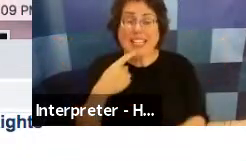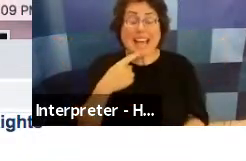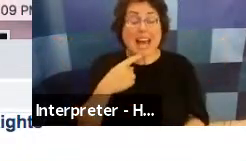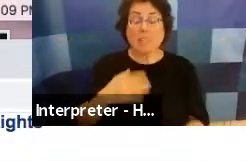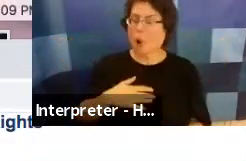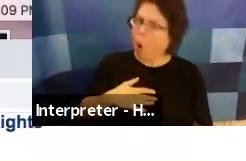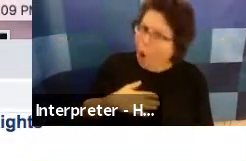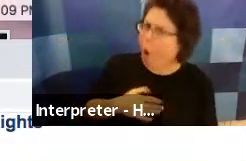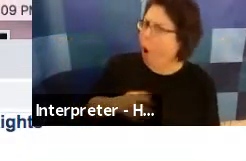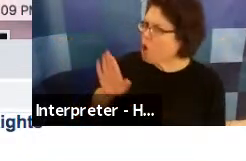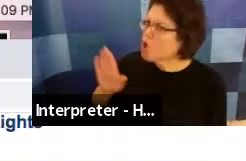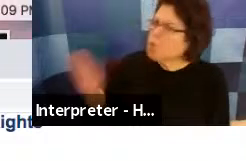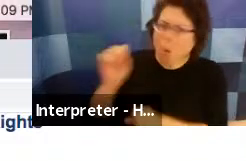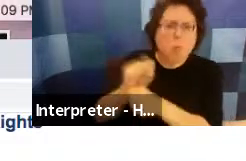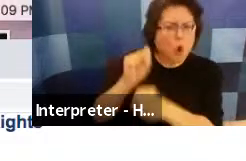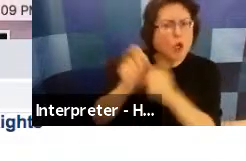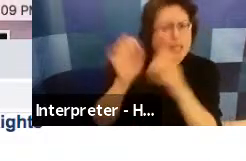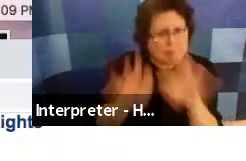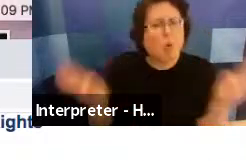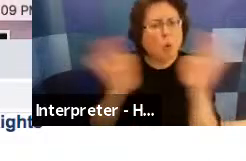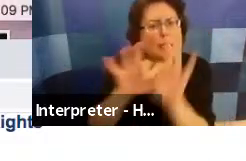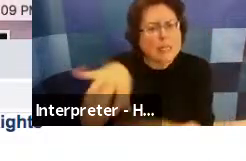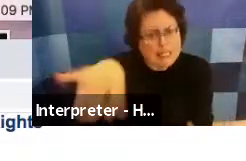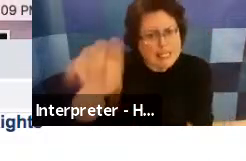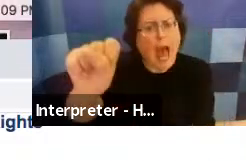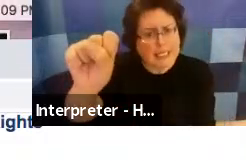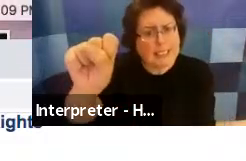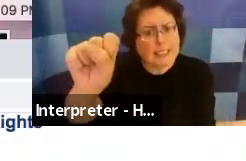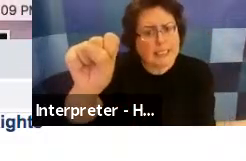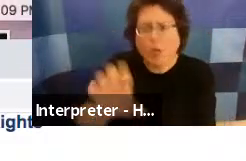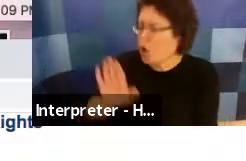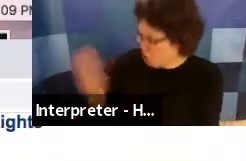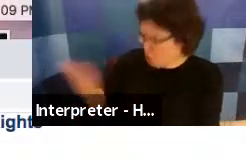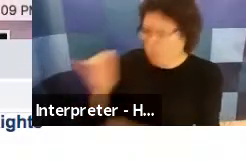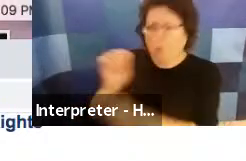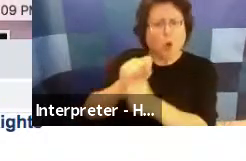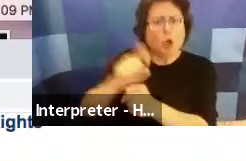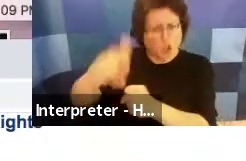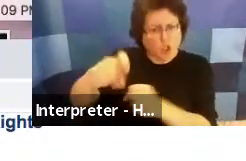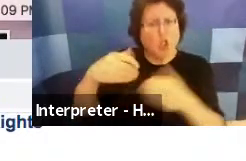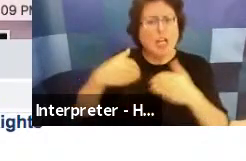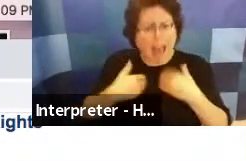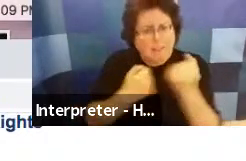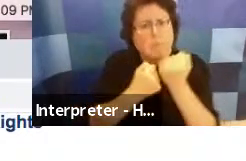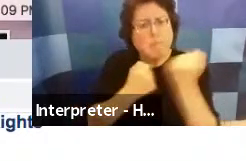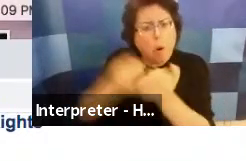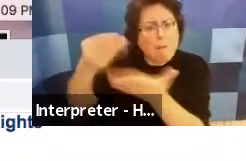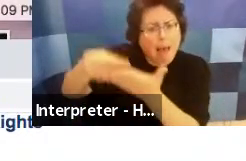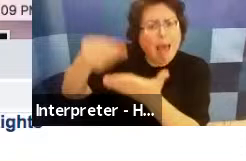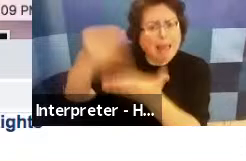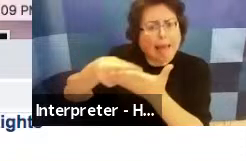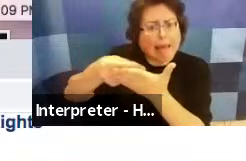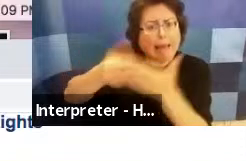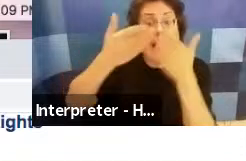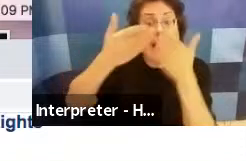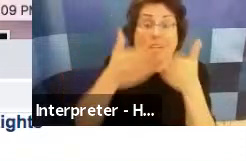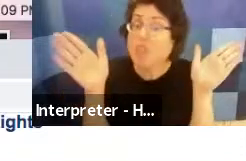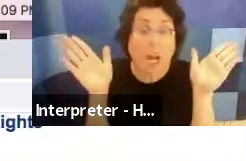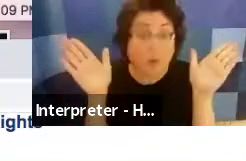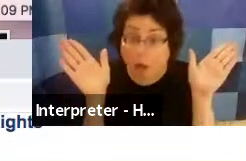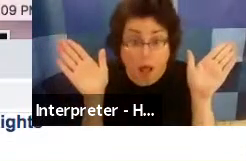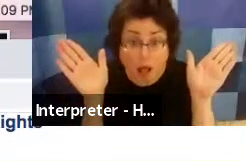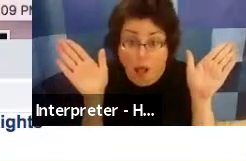is important and that it deserves funding. In a general sense, we're not talking about